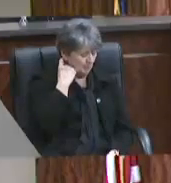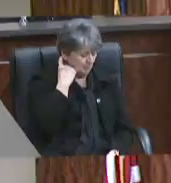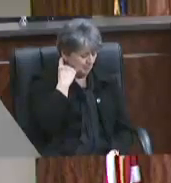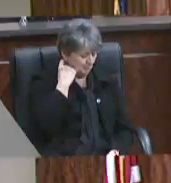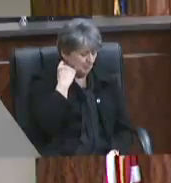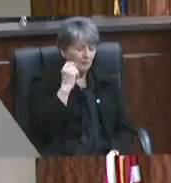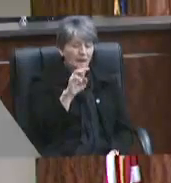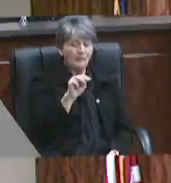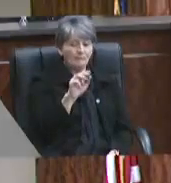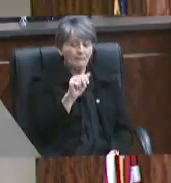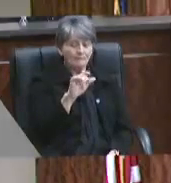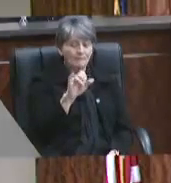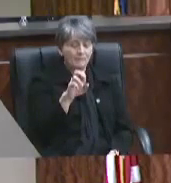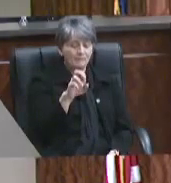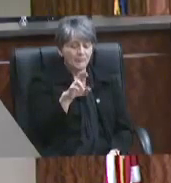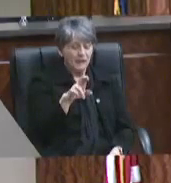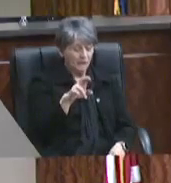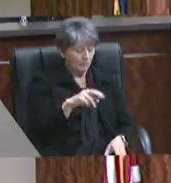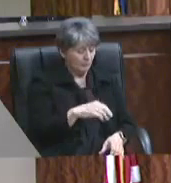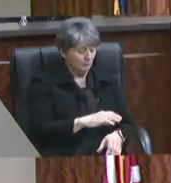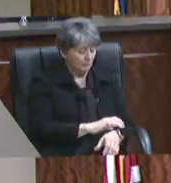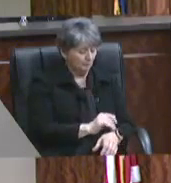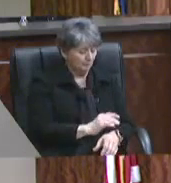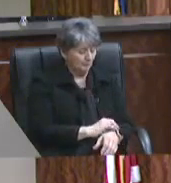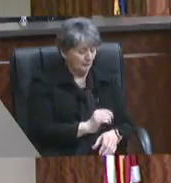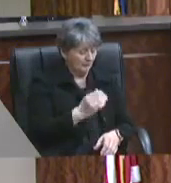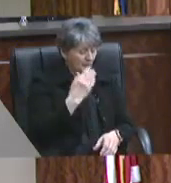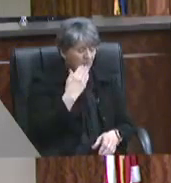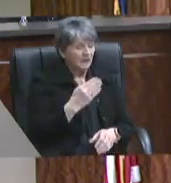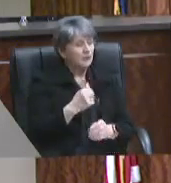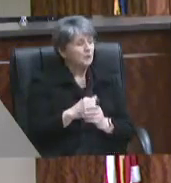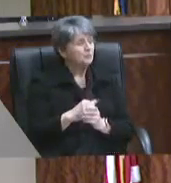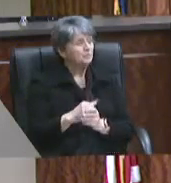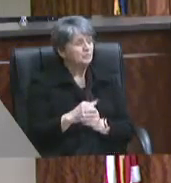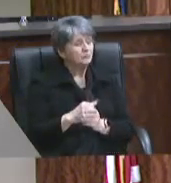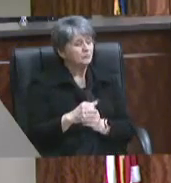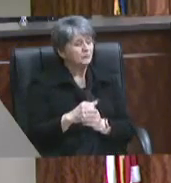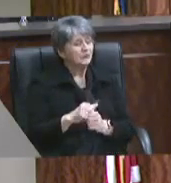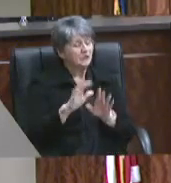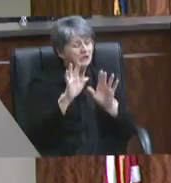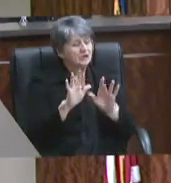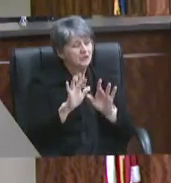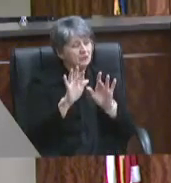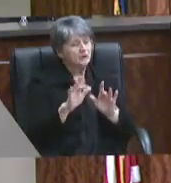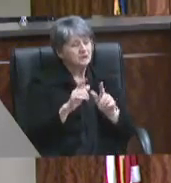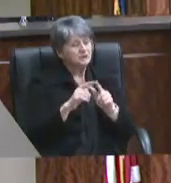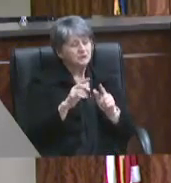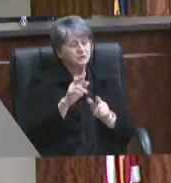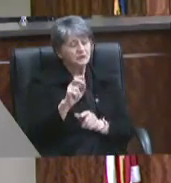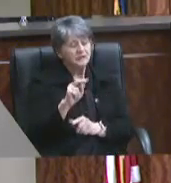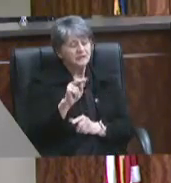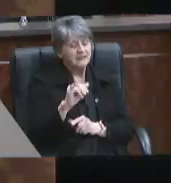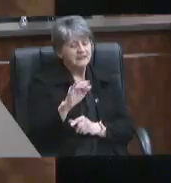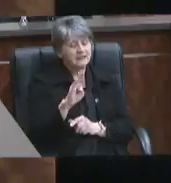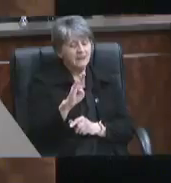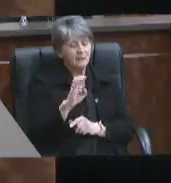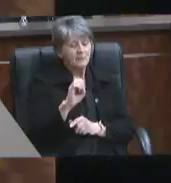Mayor Mo. Thank you, Mr. President. Let me offer condolences to Nancy B. Craft and the family